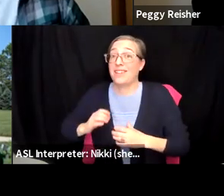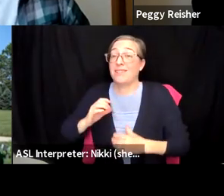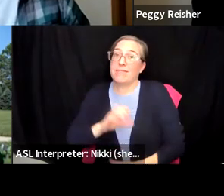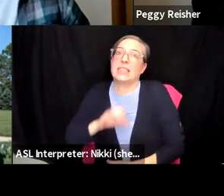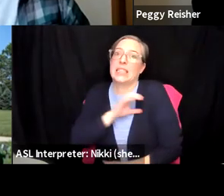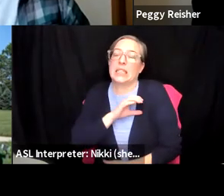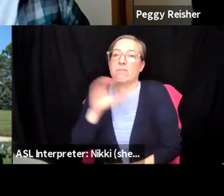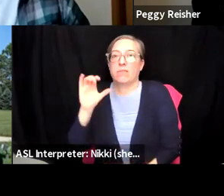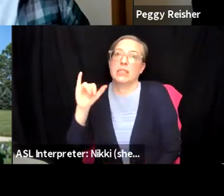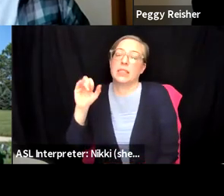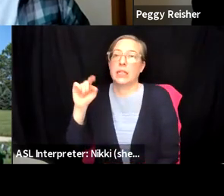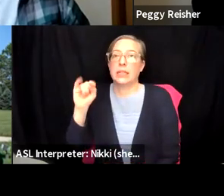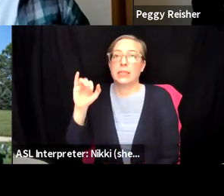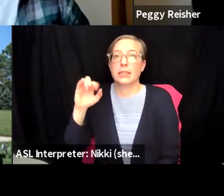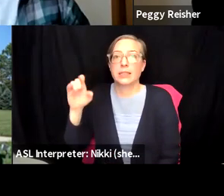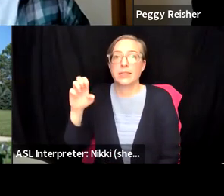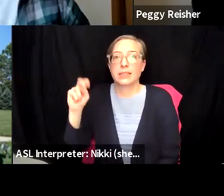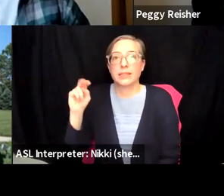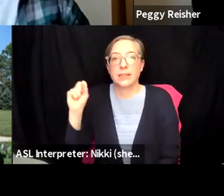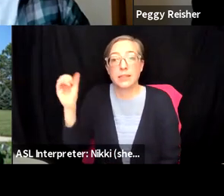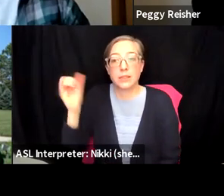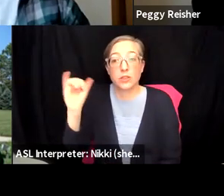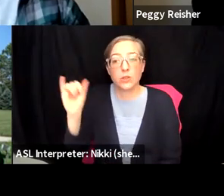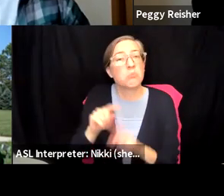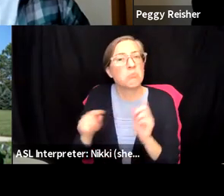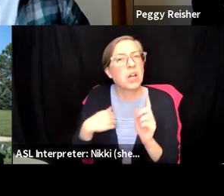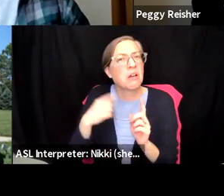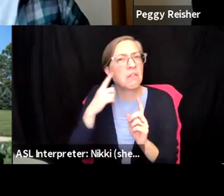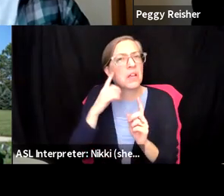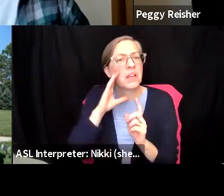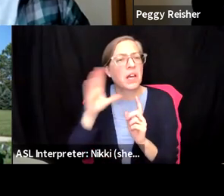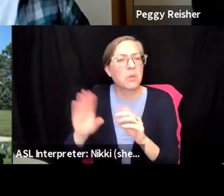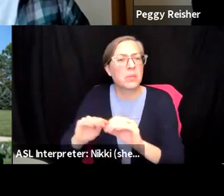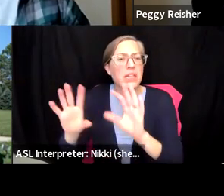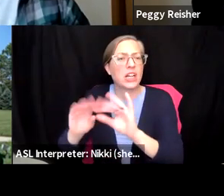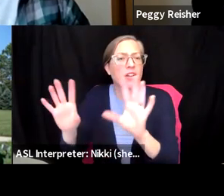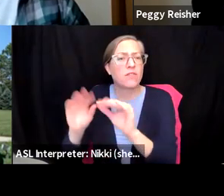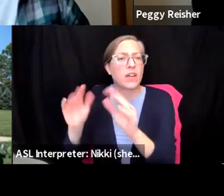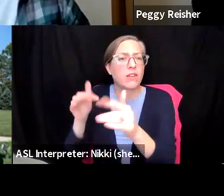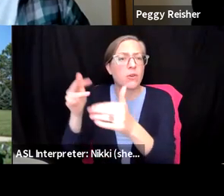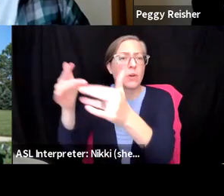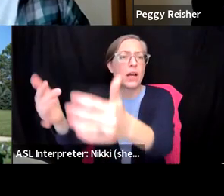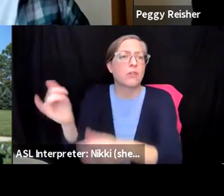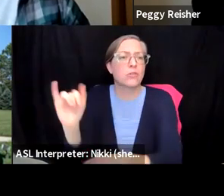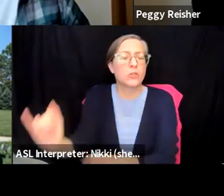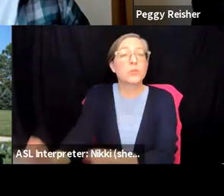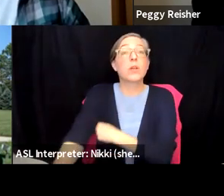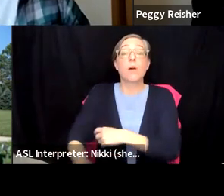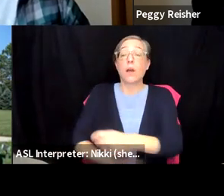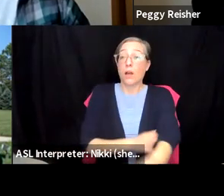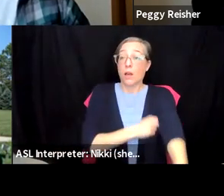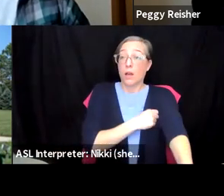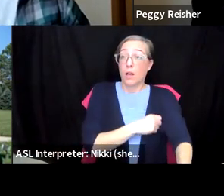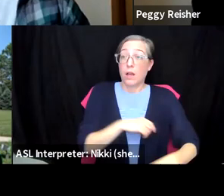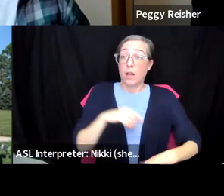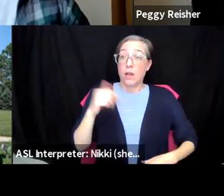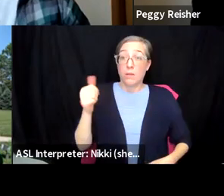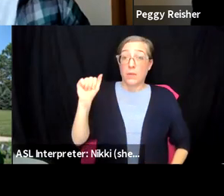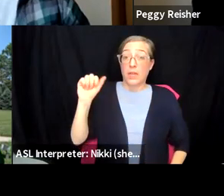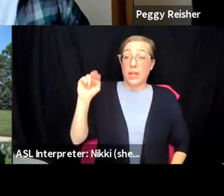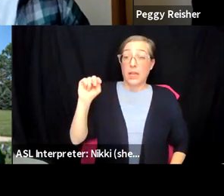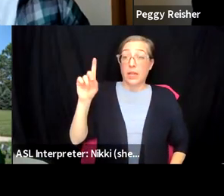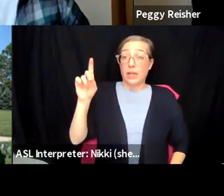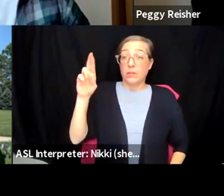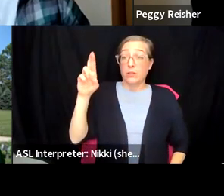But I think that's going to be clear as we go. Let's see, I have, Andrea, do you want to pick it up from here?